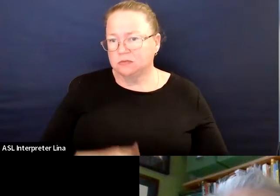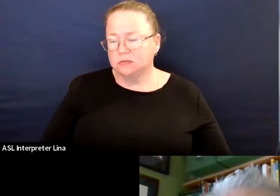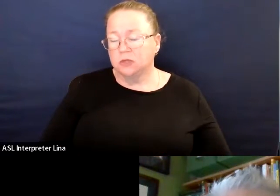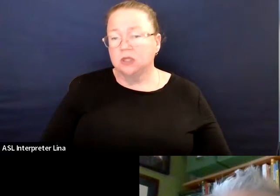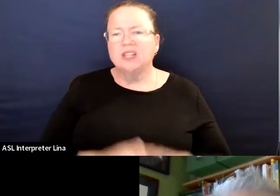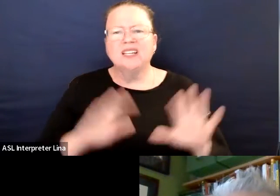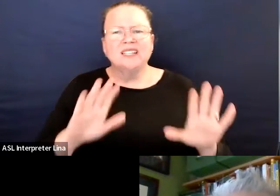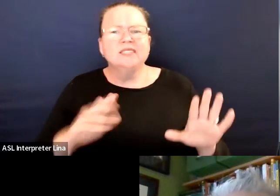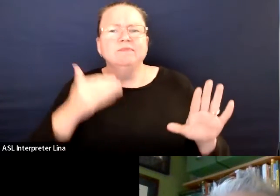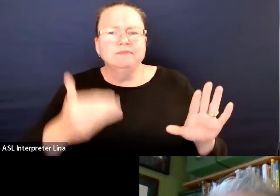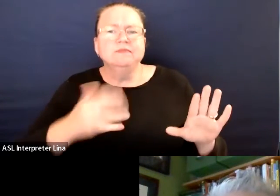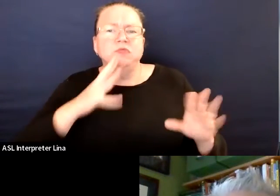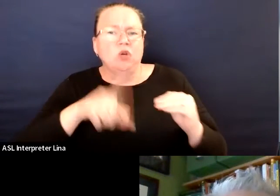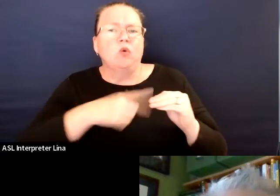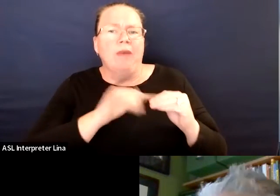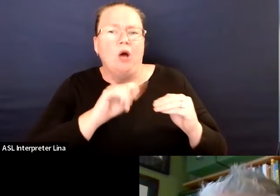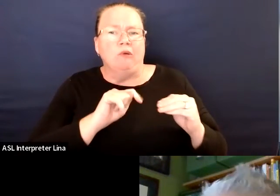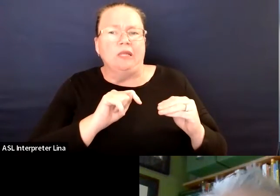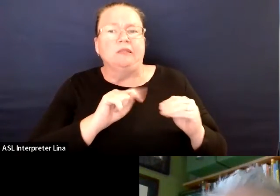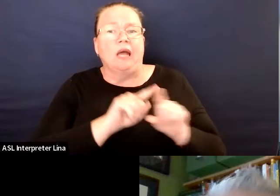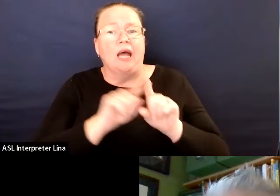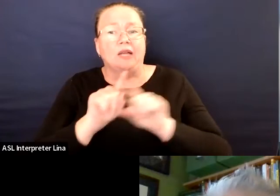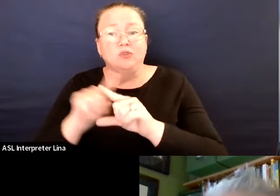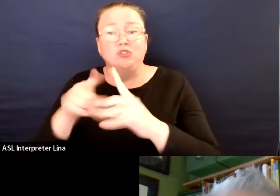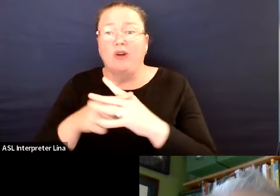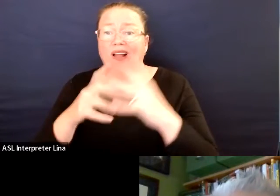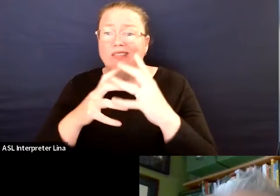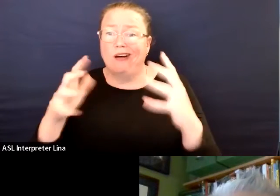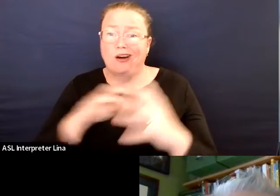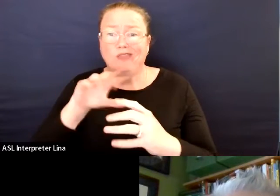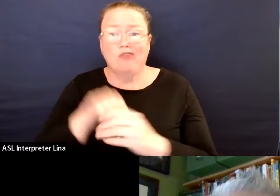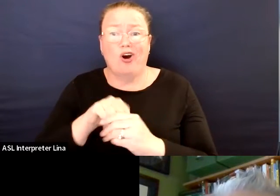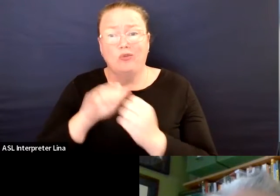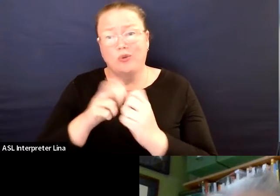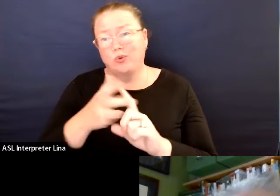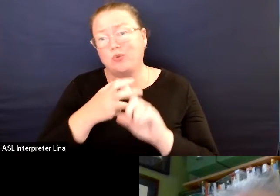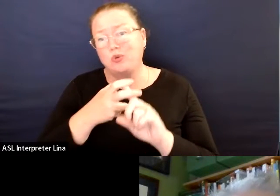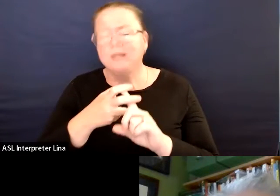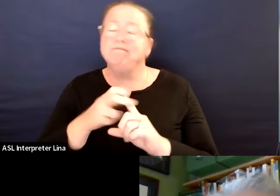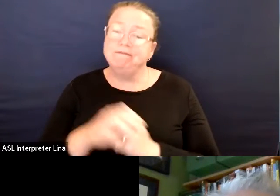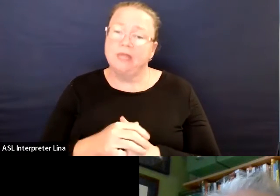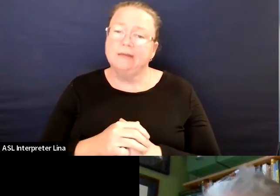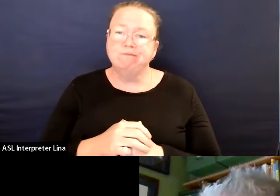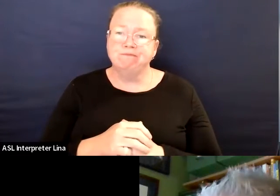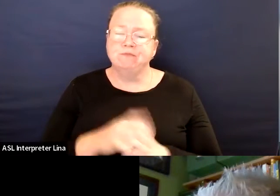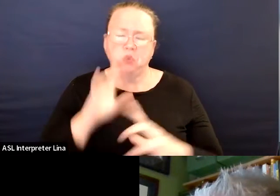You know, why don't we talk about it as we get into it? Because there's really a lot that goes into recruitment. Yeah.